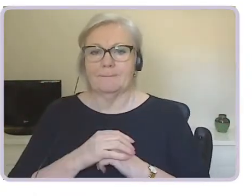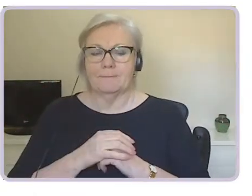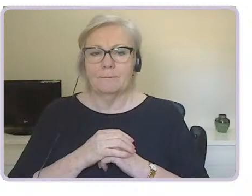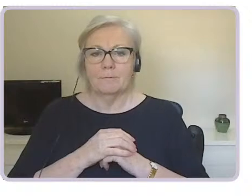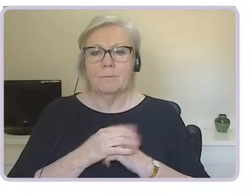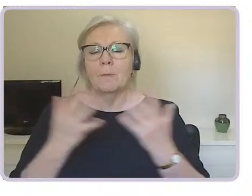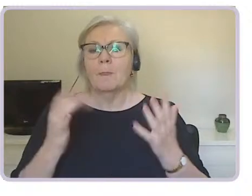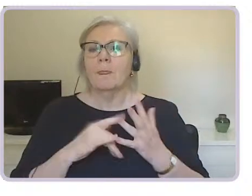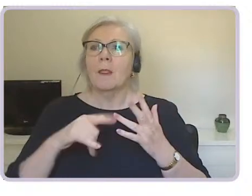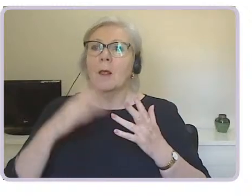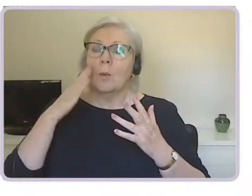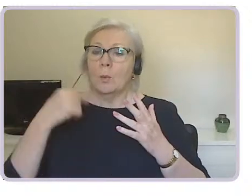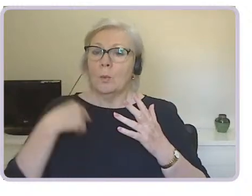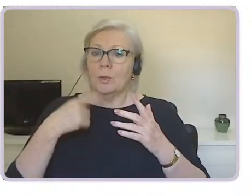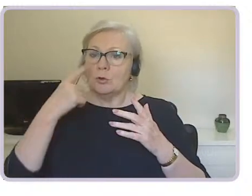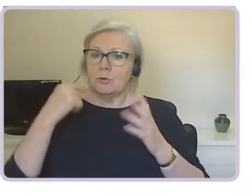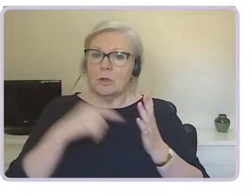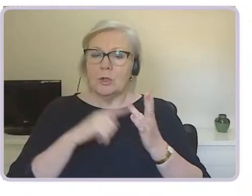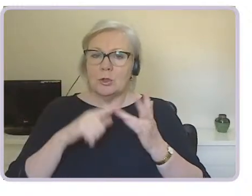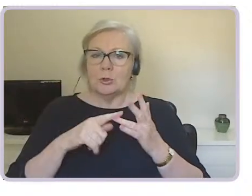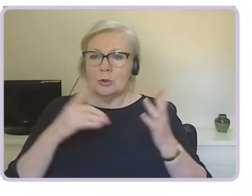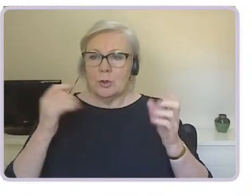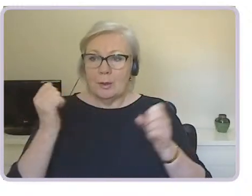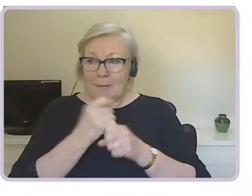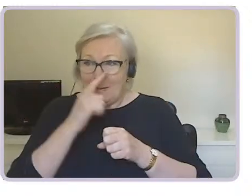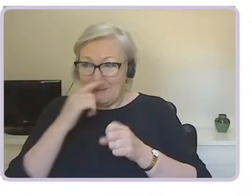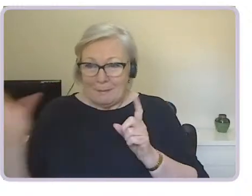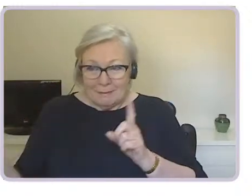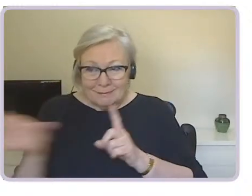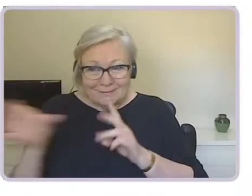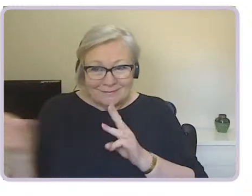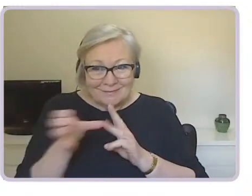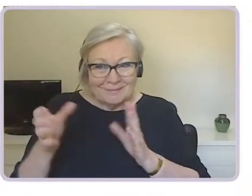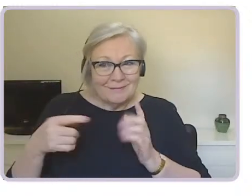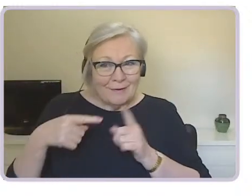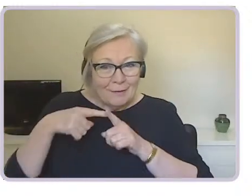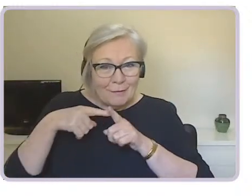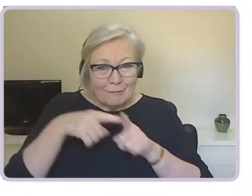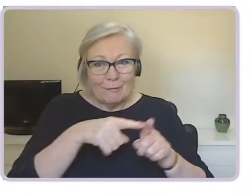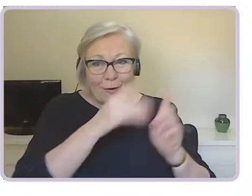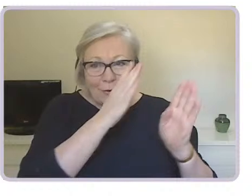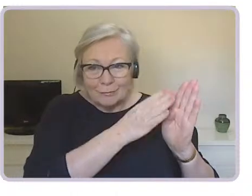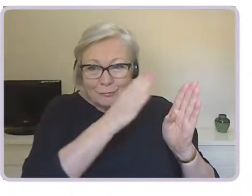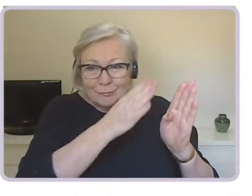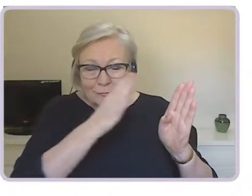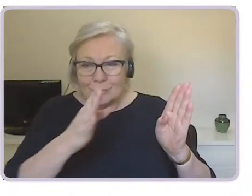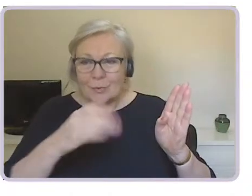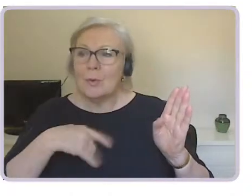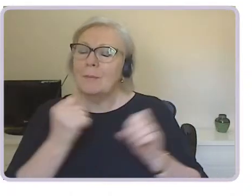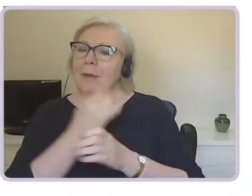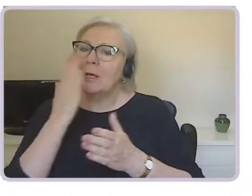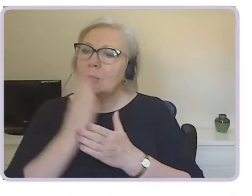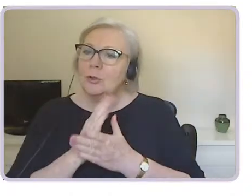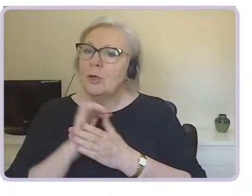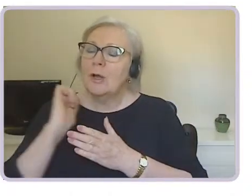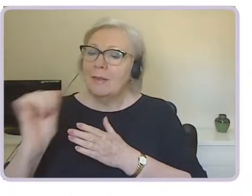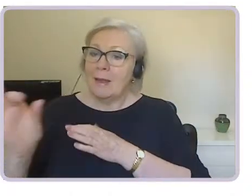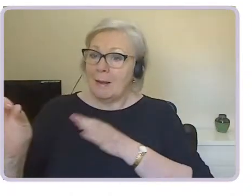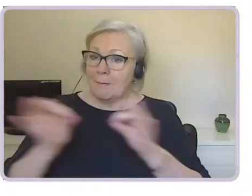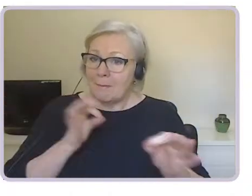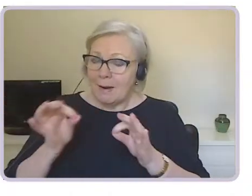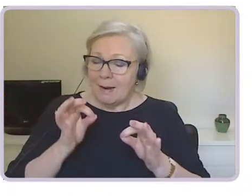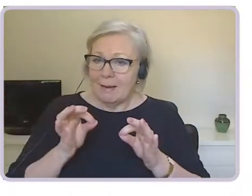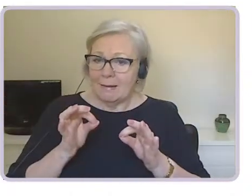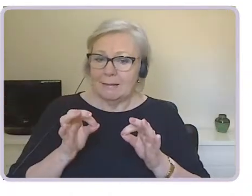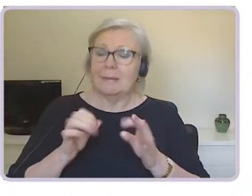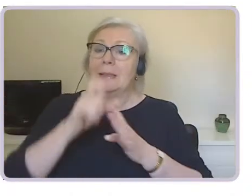at progressing people along this continuum, we would like to see that their plans are disability specific, as our peer leaders would